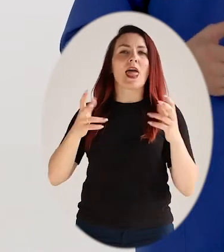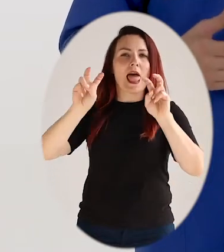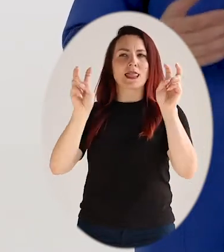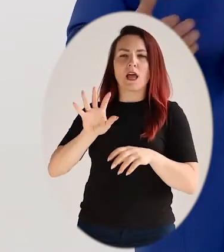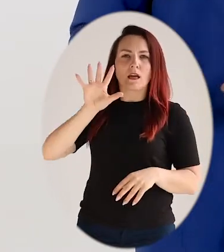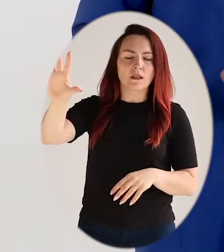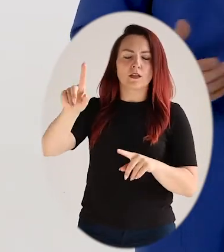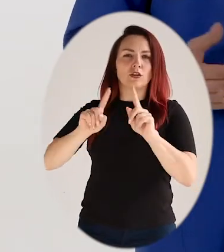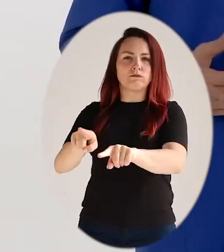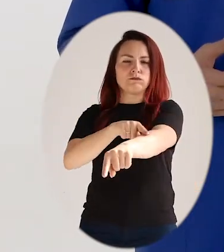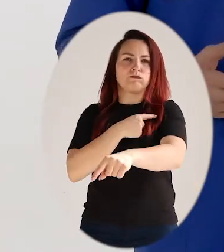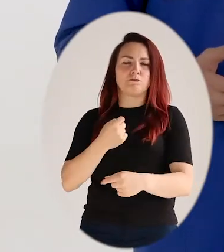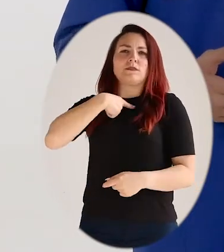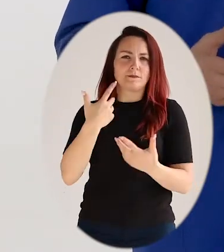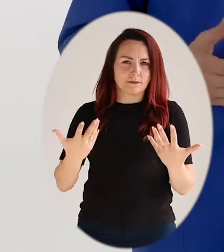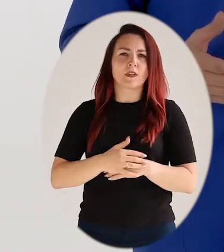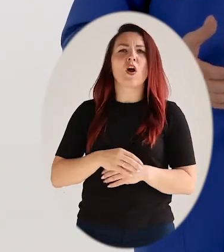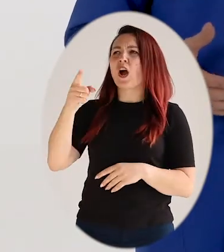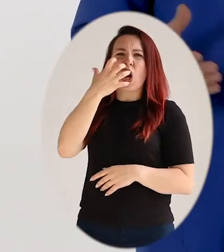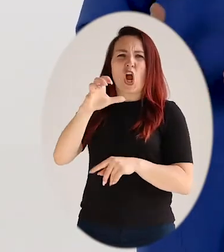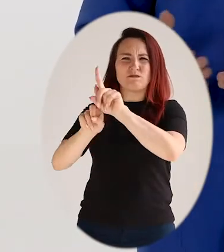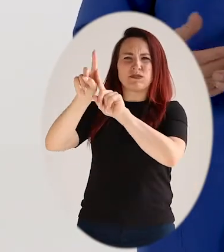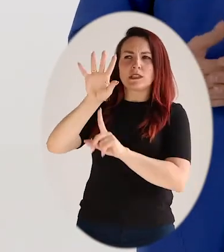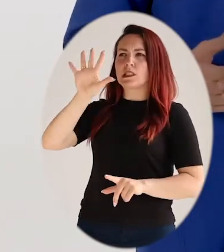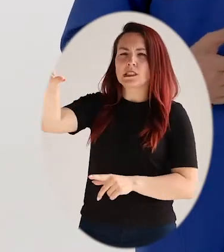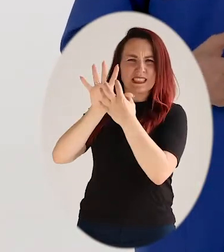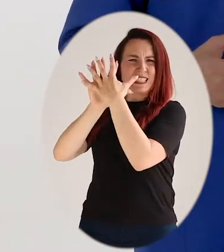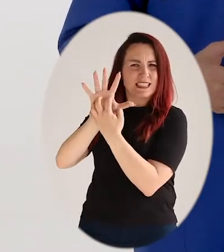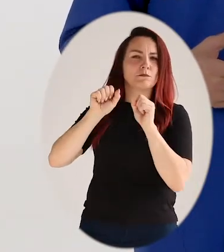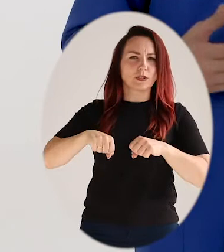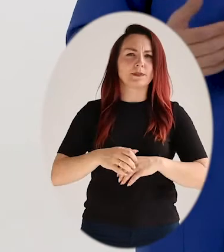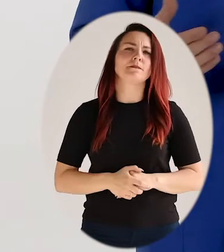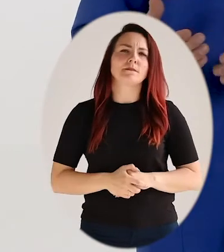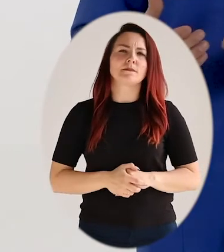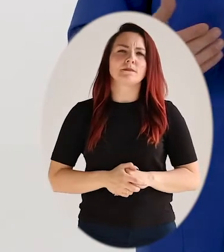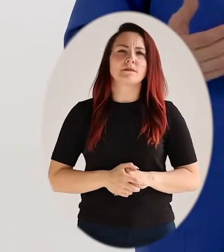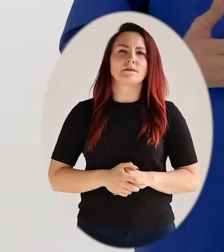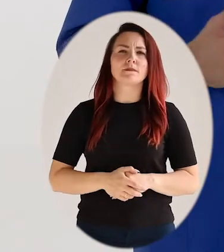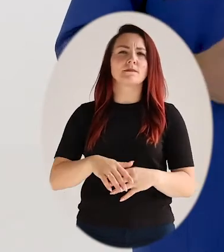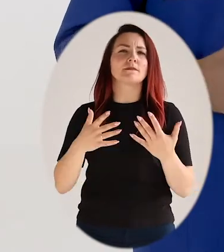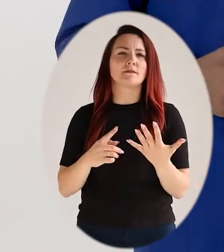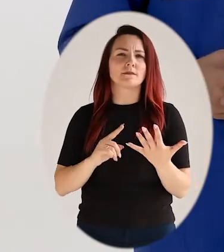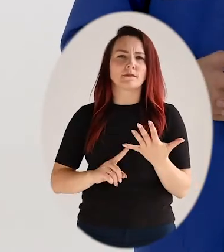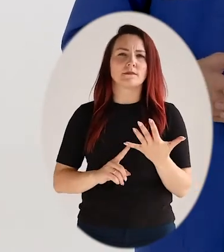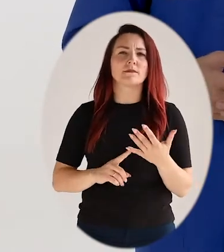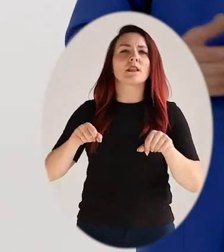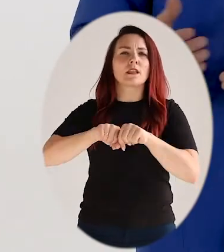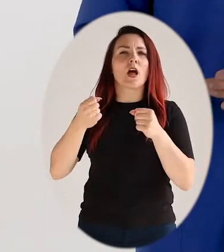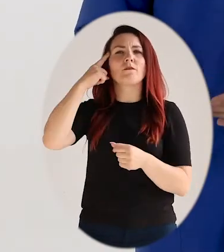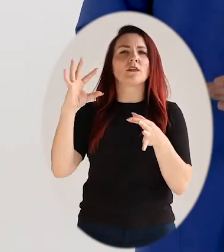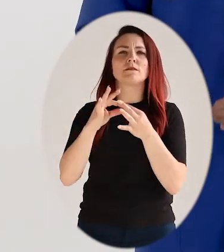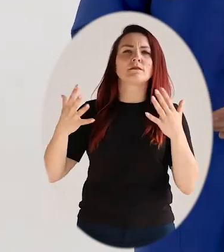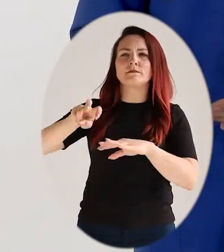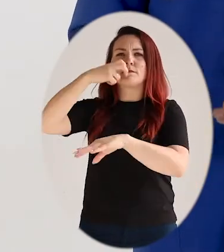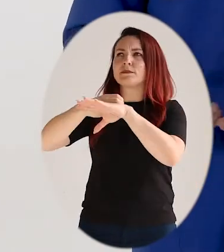the operated parts mechanisms, electrical injuries of various severity, burns as a result of touching heated surfaces of